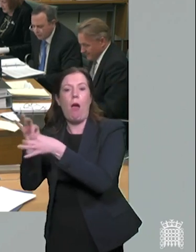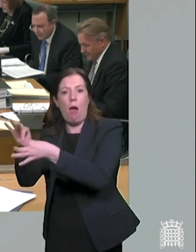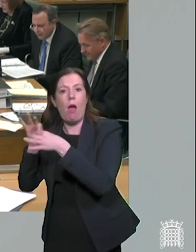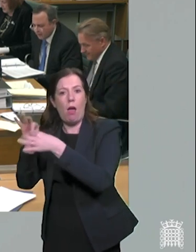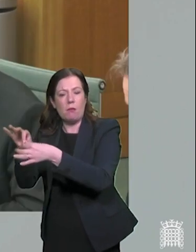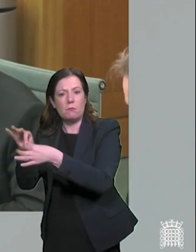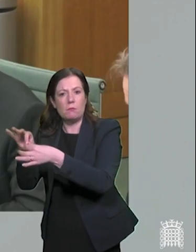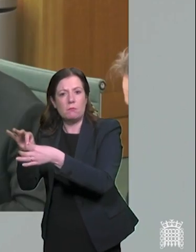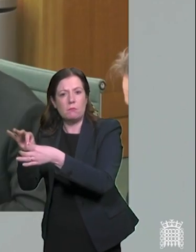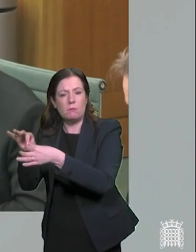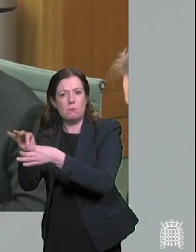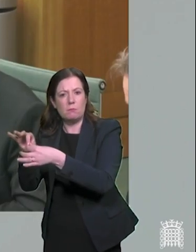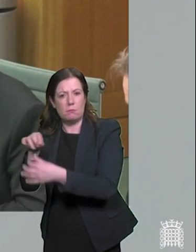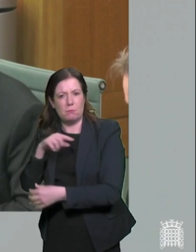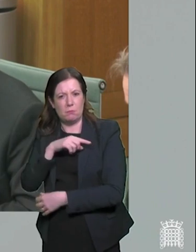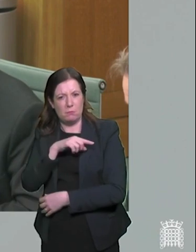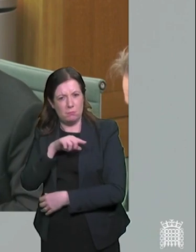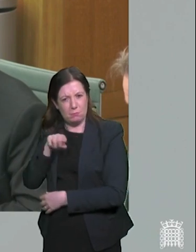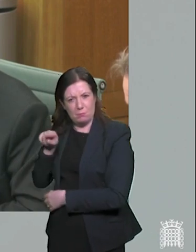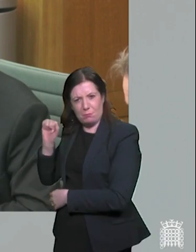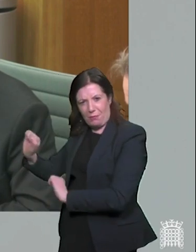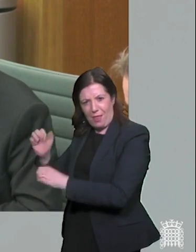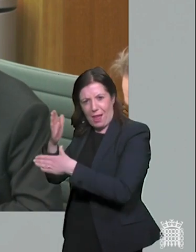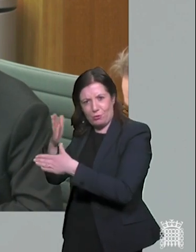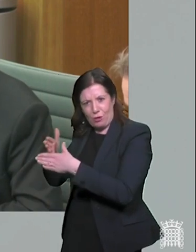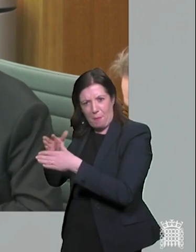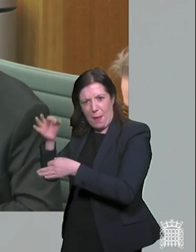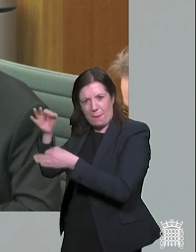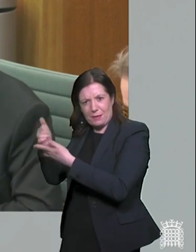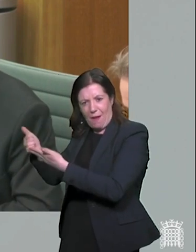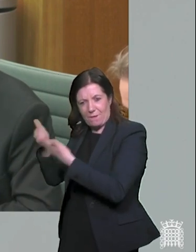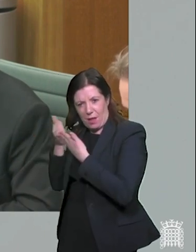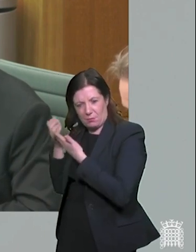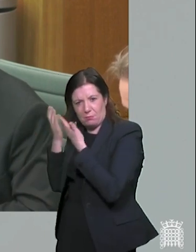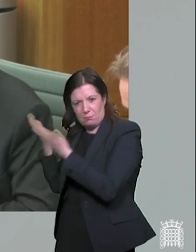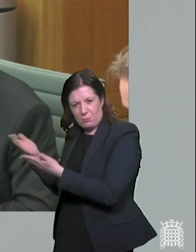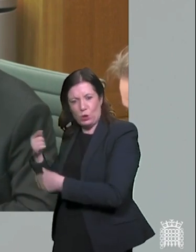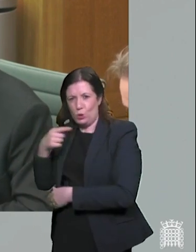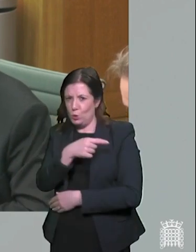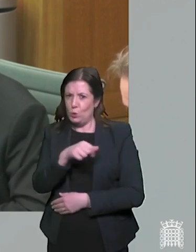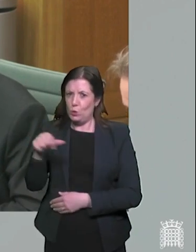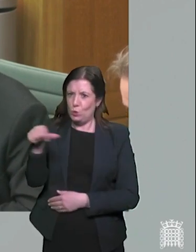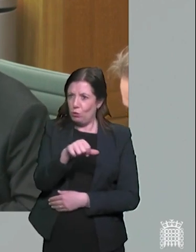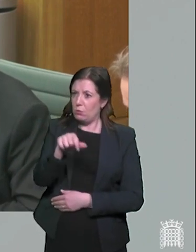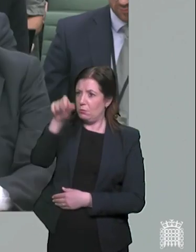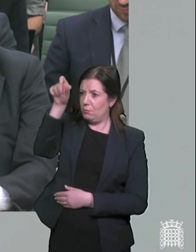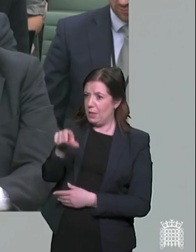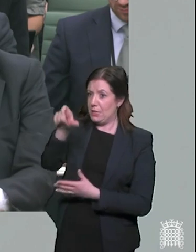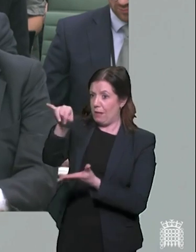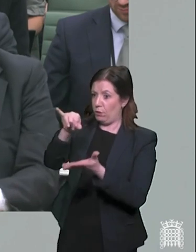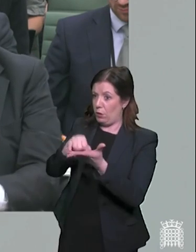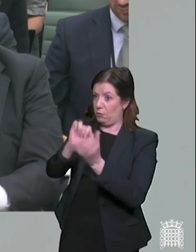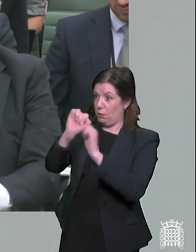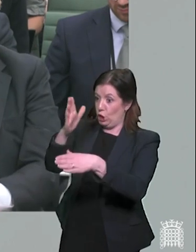did you rely on an assurance from political advisors rather than, as I've mentioned, a permanent civil servant, or